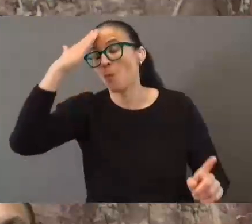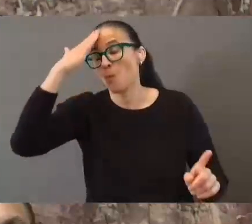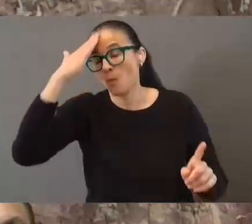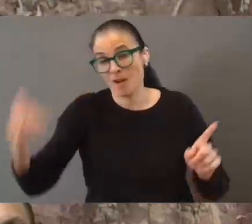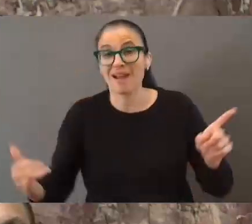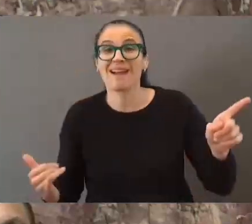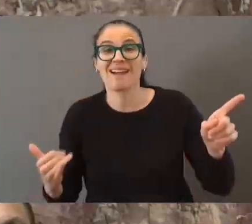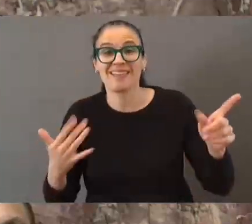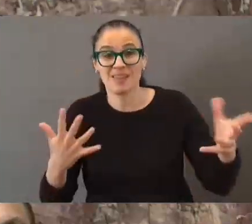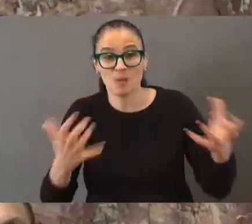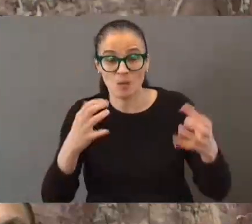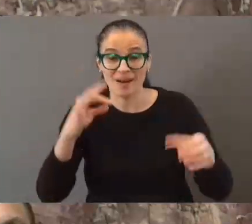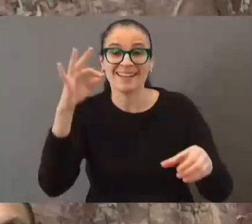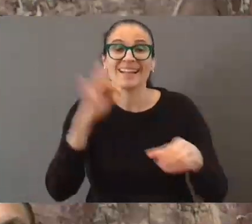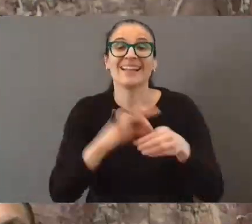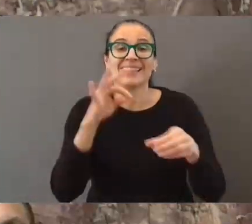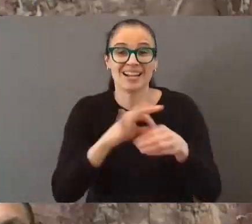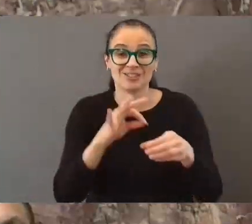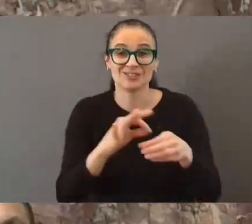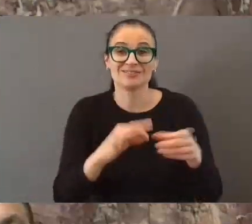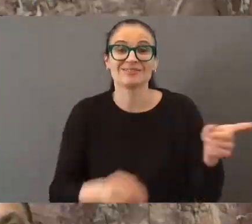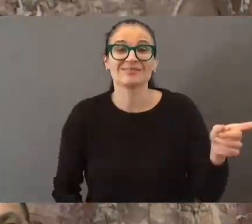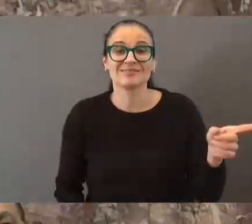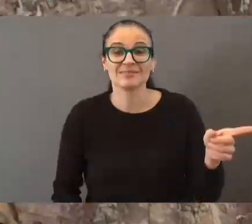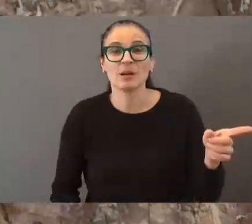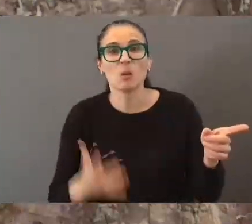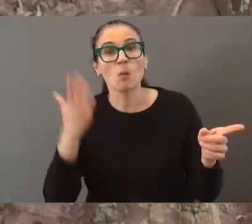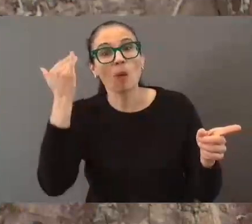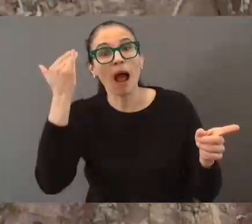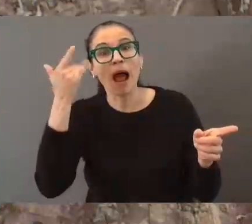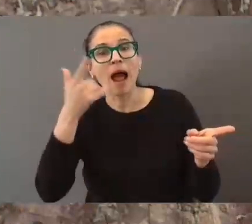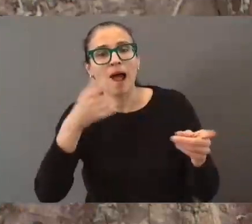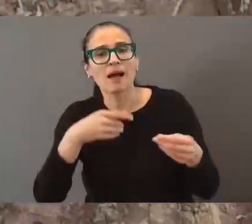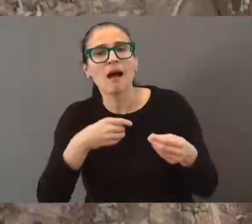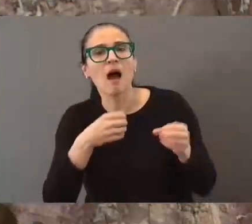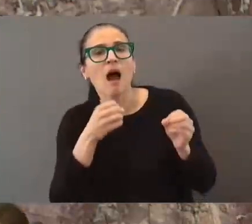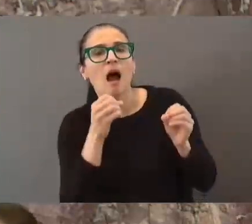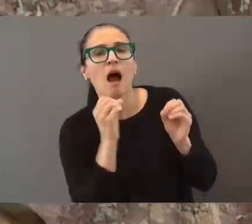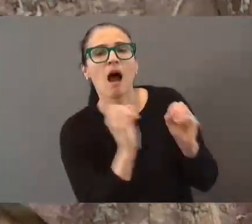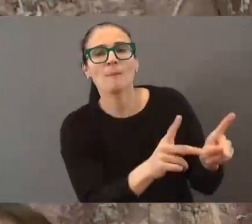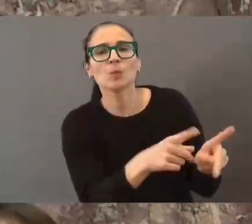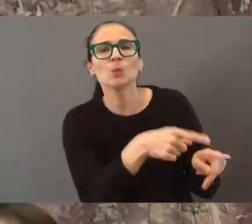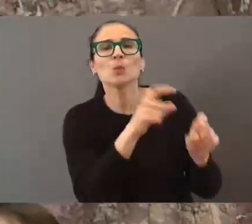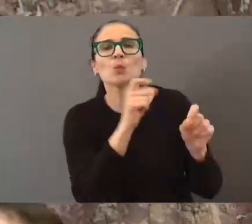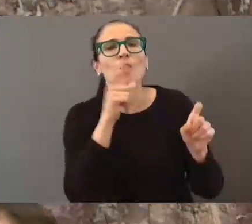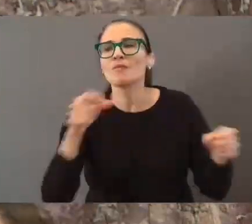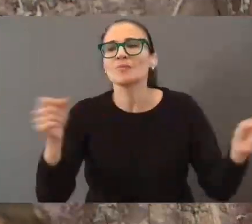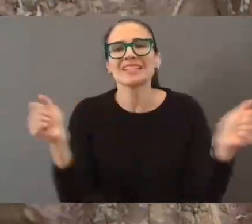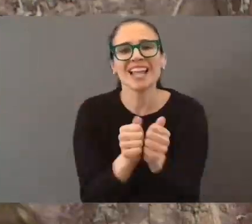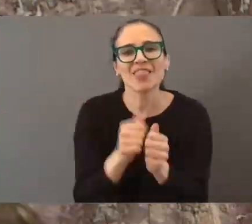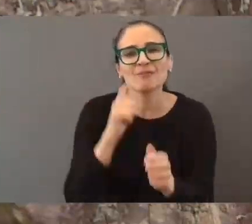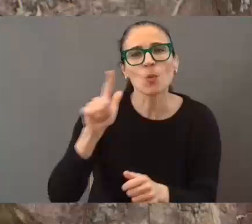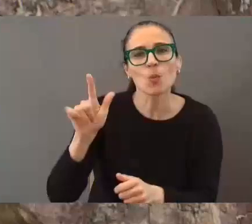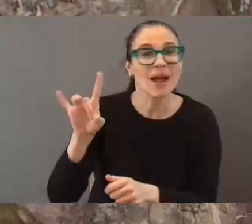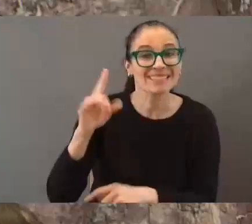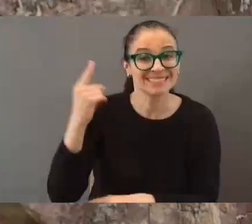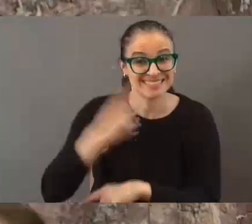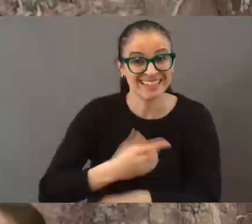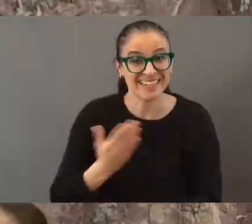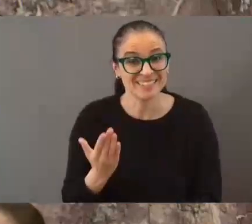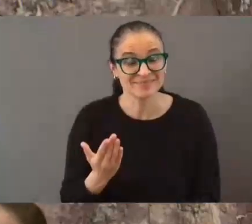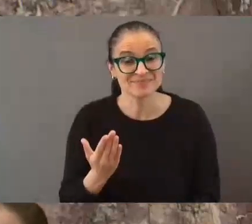not to be together for 28 days, Honourable Speaker. All I can say is that you all just get along.